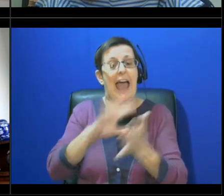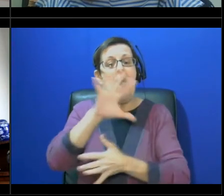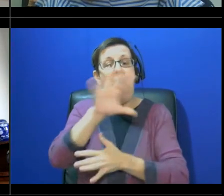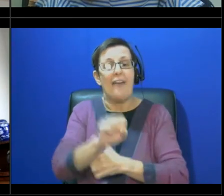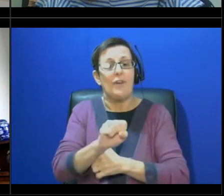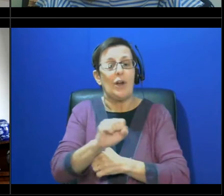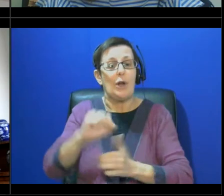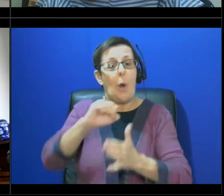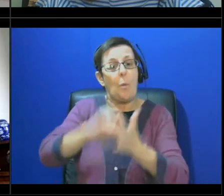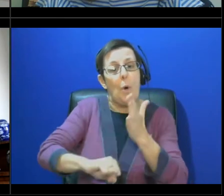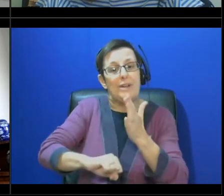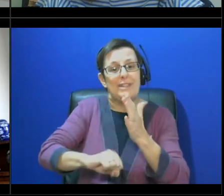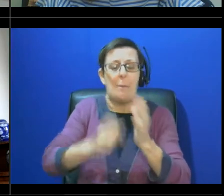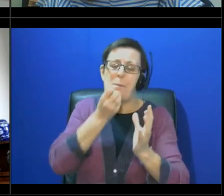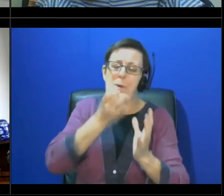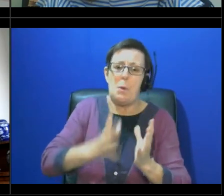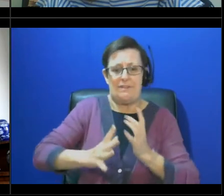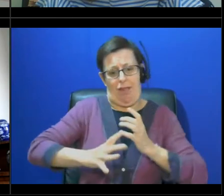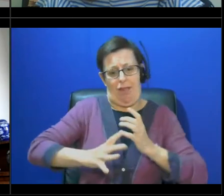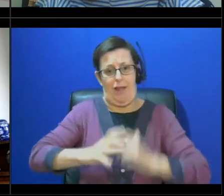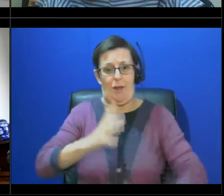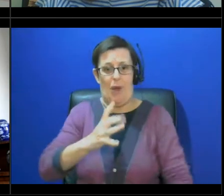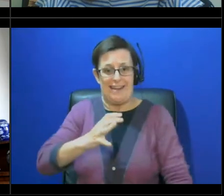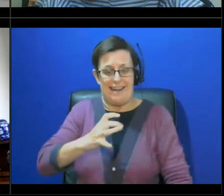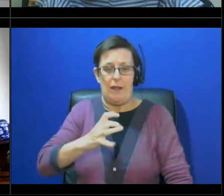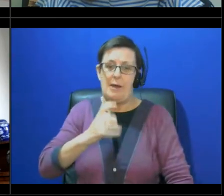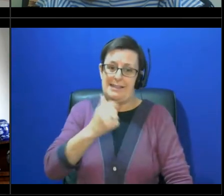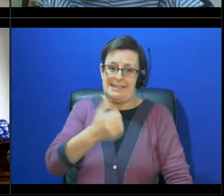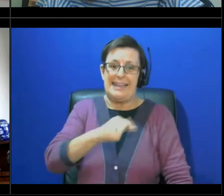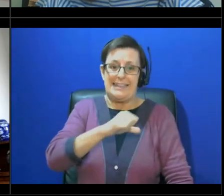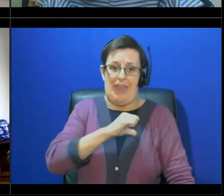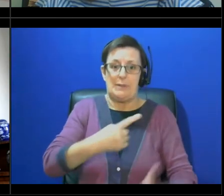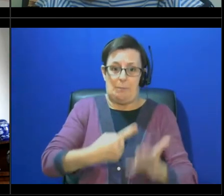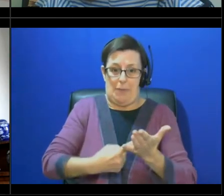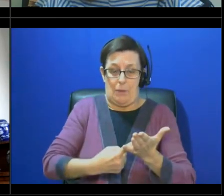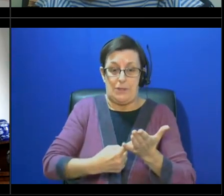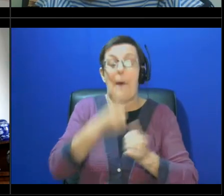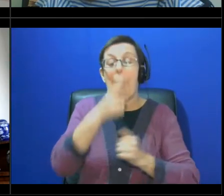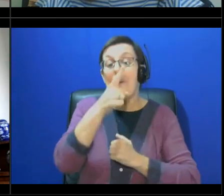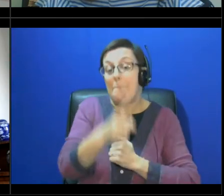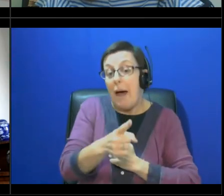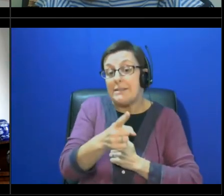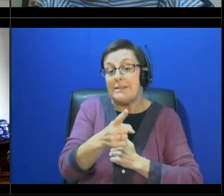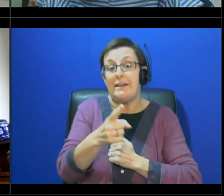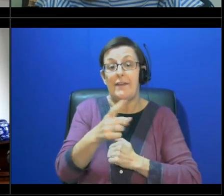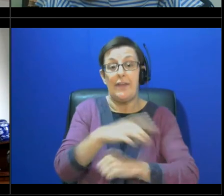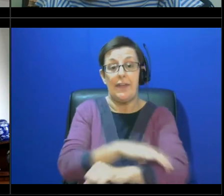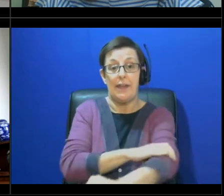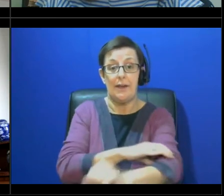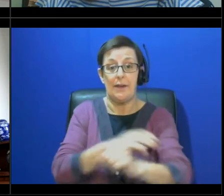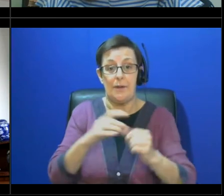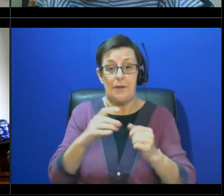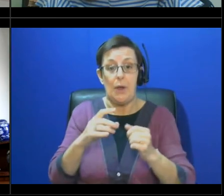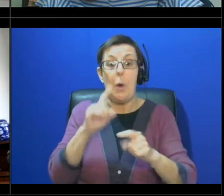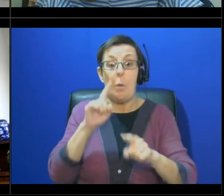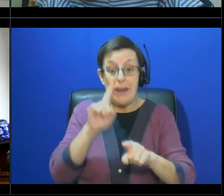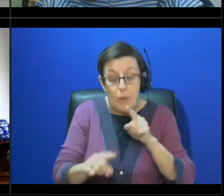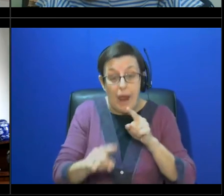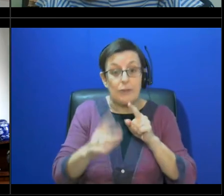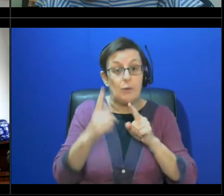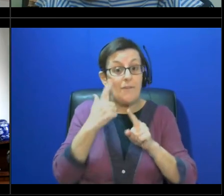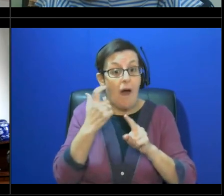two in Nottingham in whole class ensemble tuition, but where we've got another, and we're working on a sort of entry level